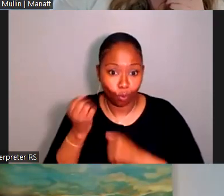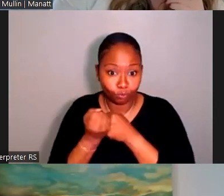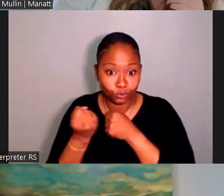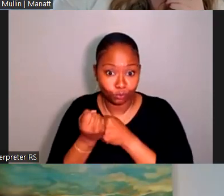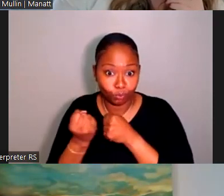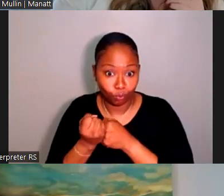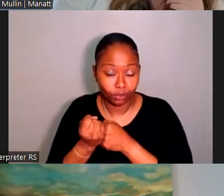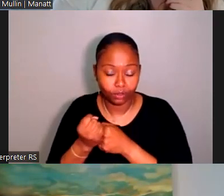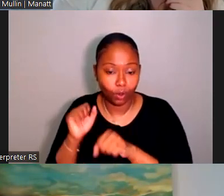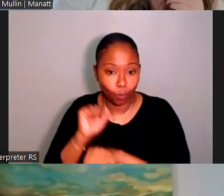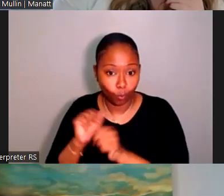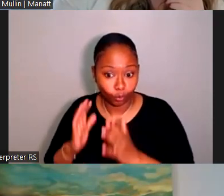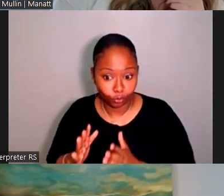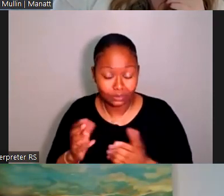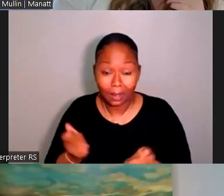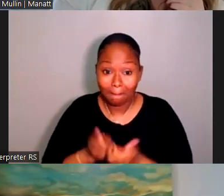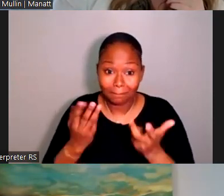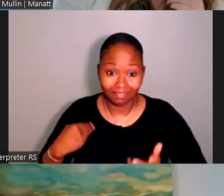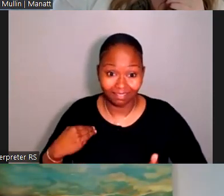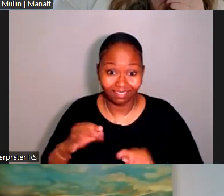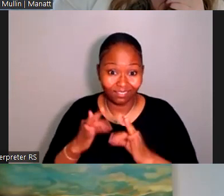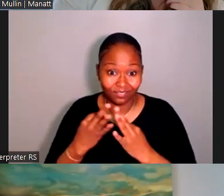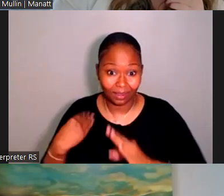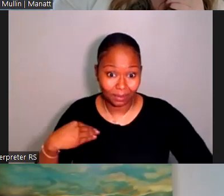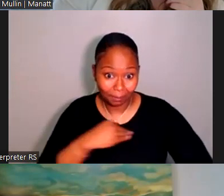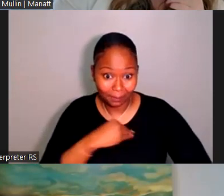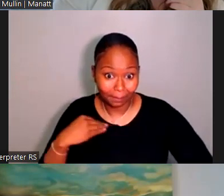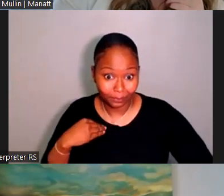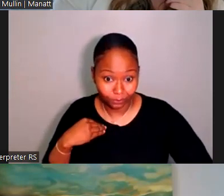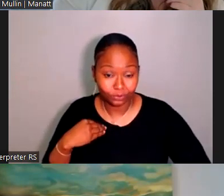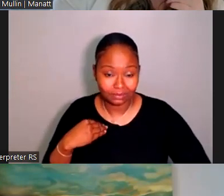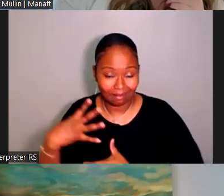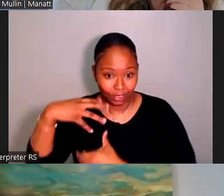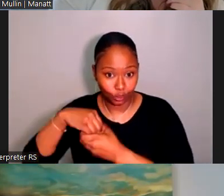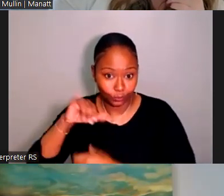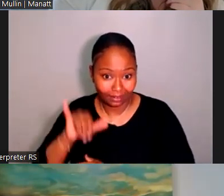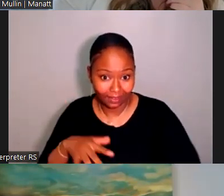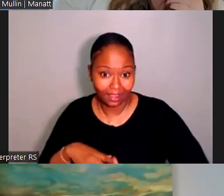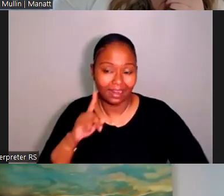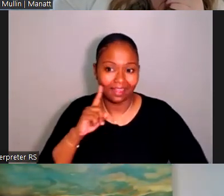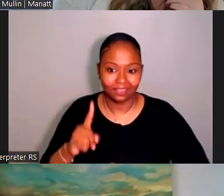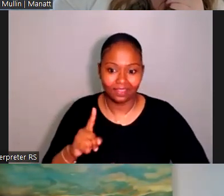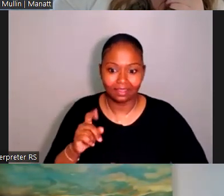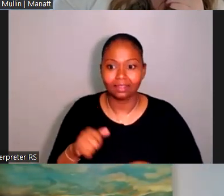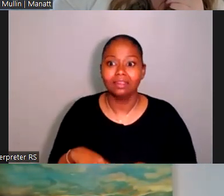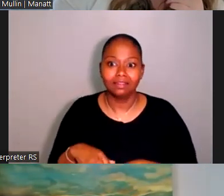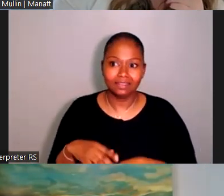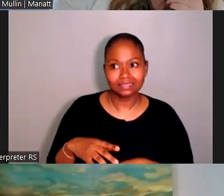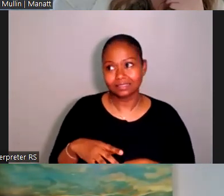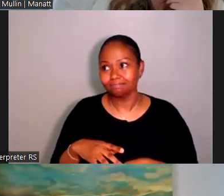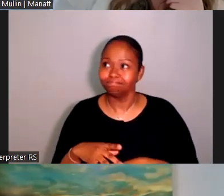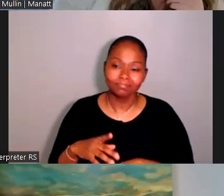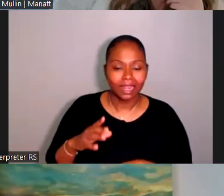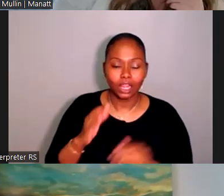family members fall within that category. And I think sort of the notion of an equivalent of somebody